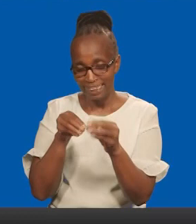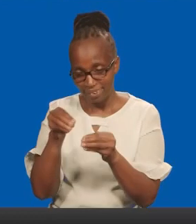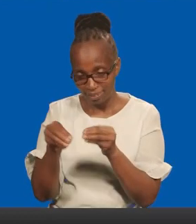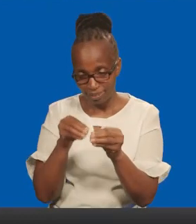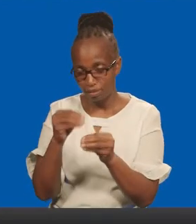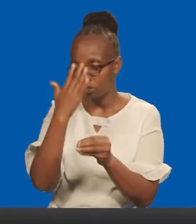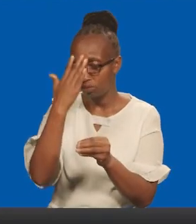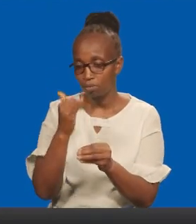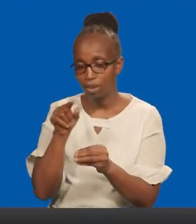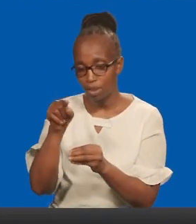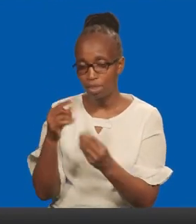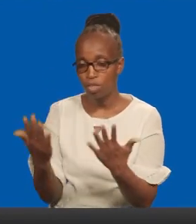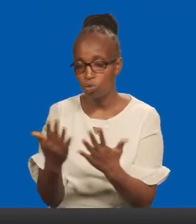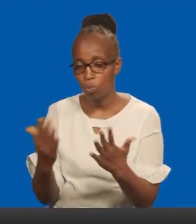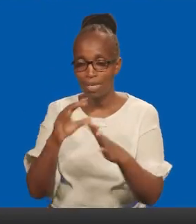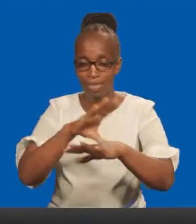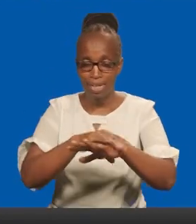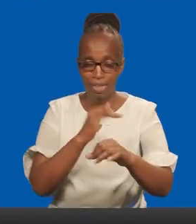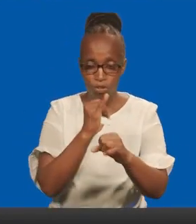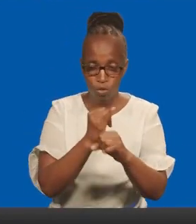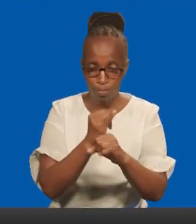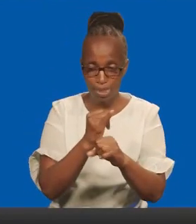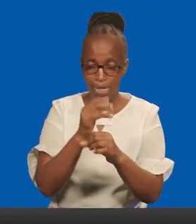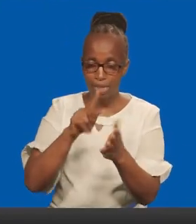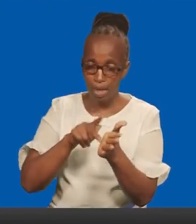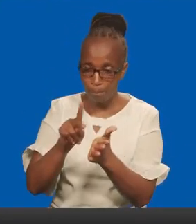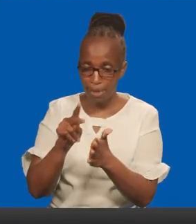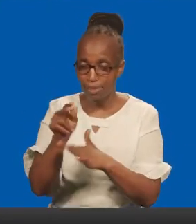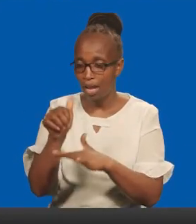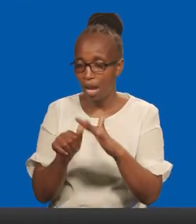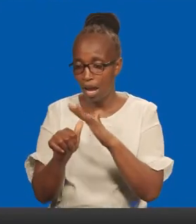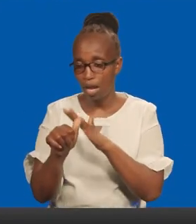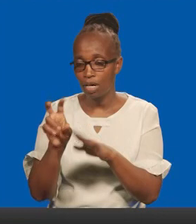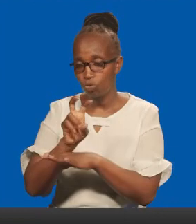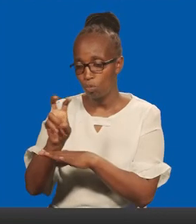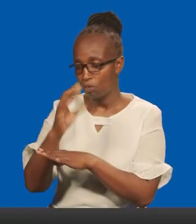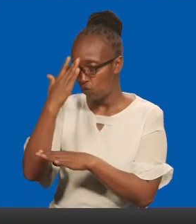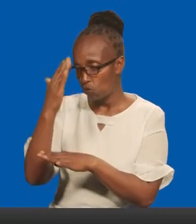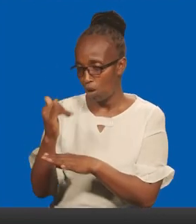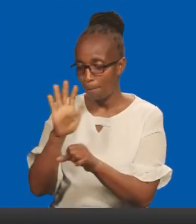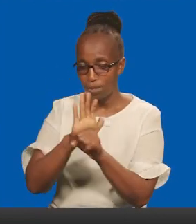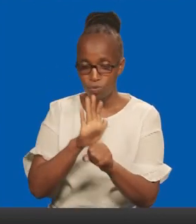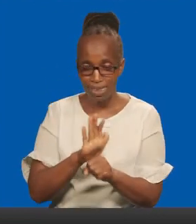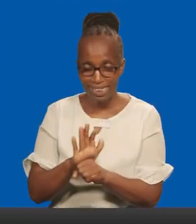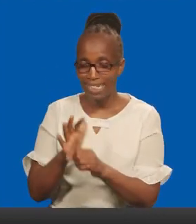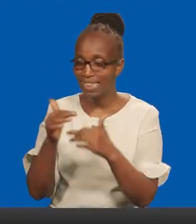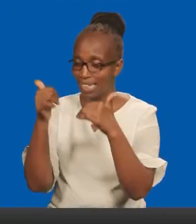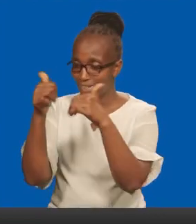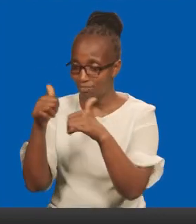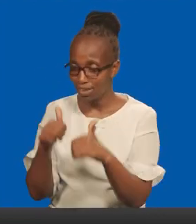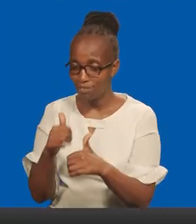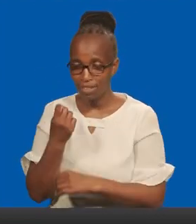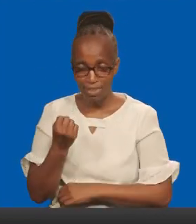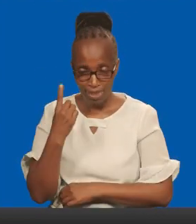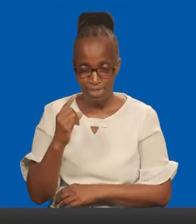the competitive market because it is where they are employed and they are paid under supervision, because most of them do not